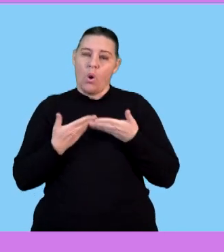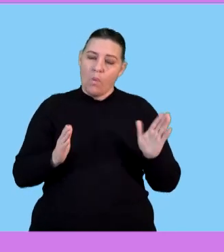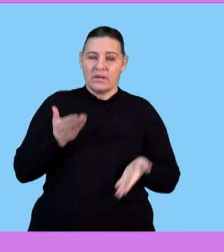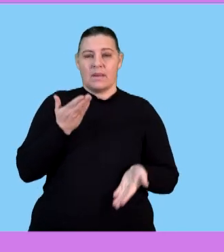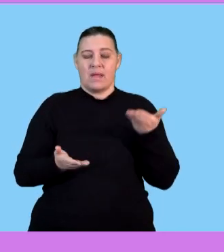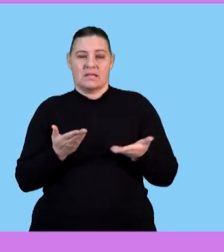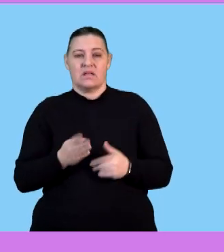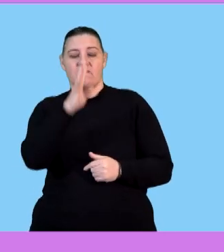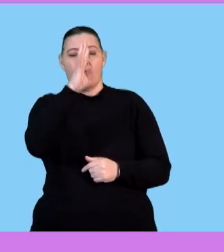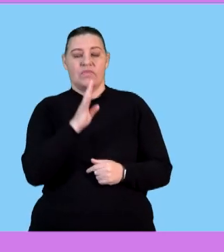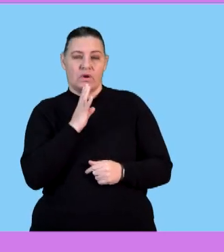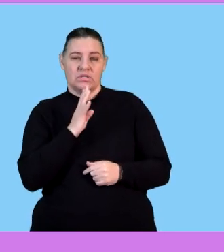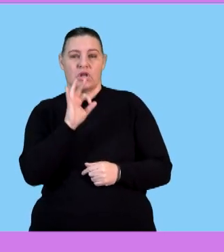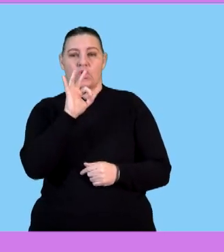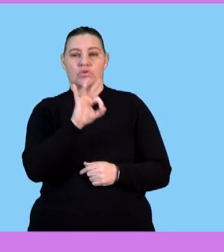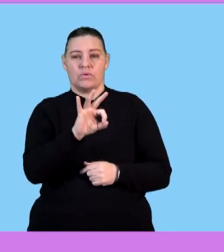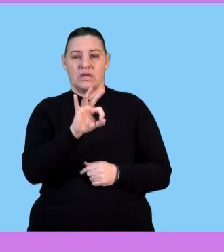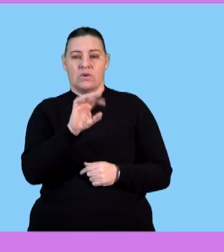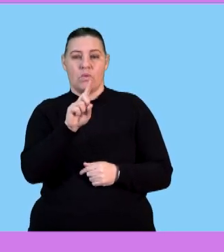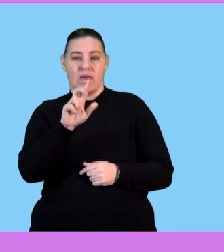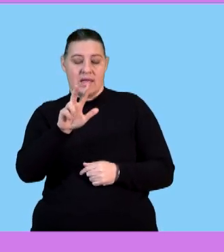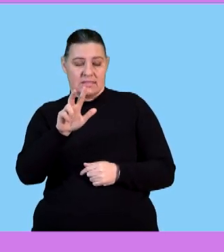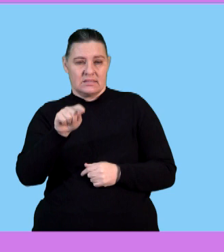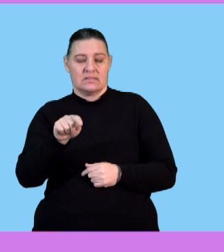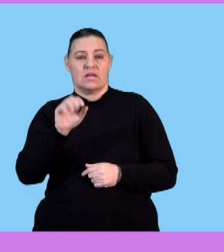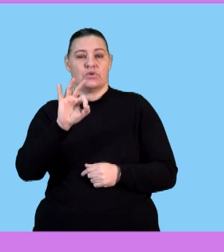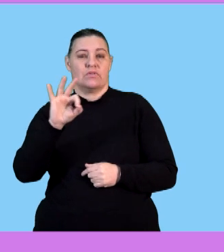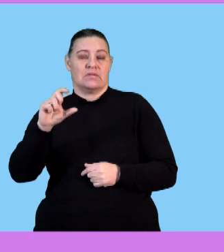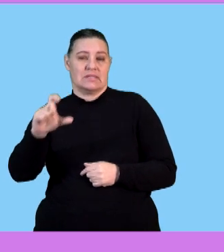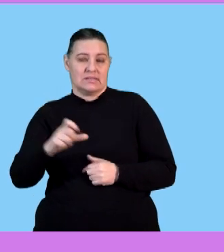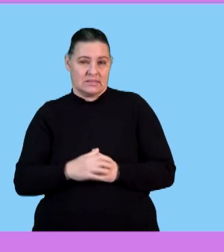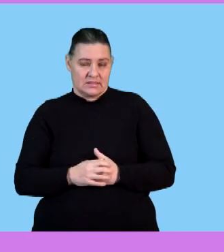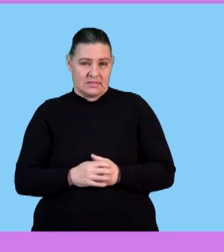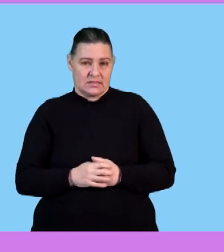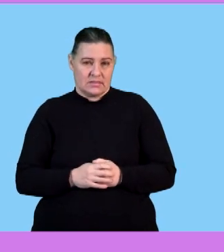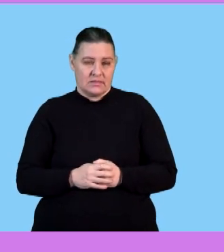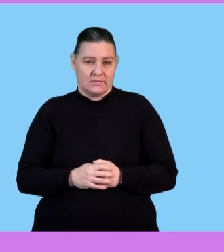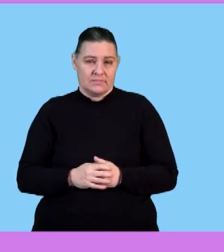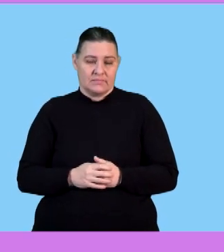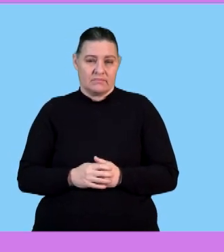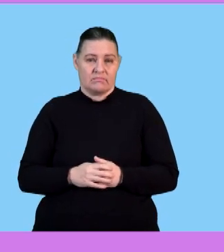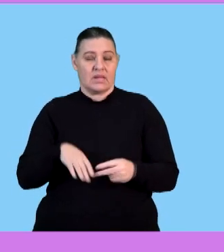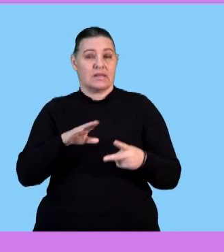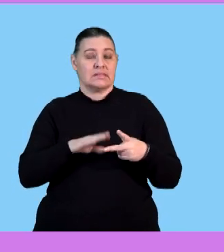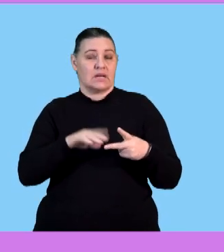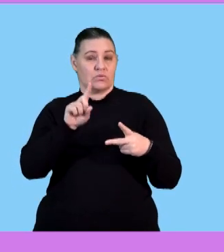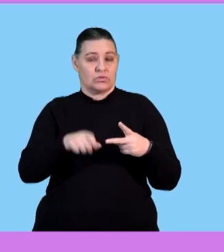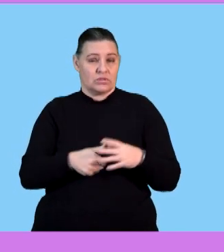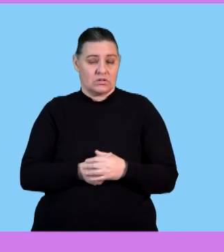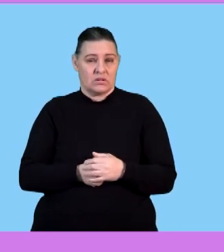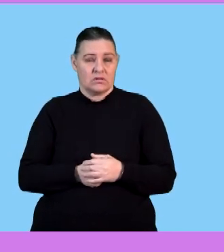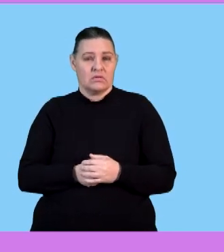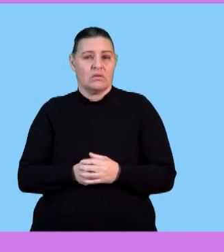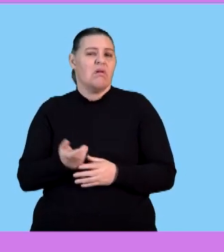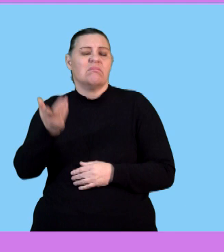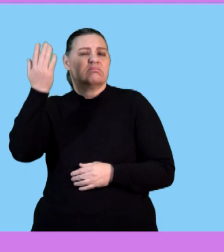is 4,318 Rand 33 cents. The second question, when last